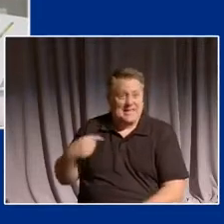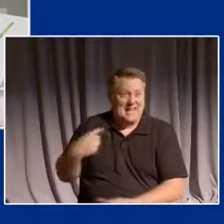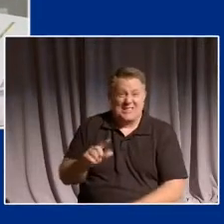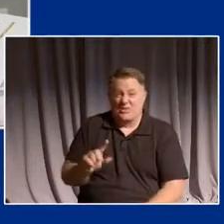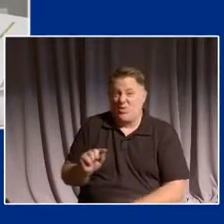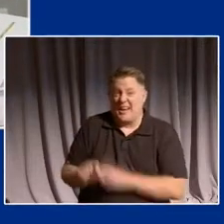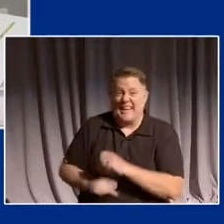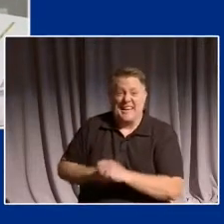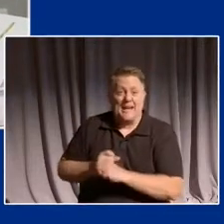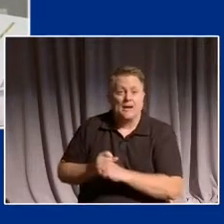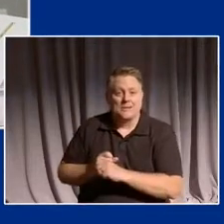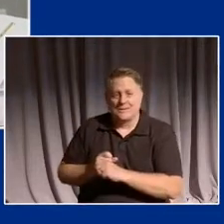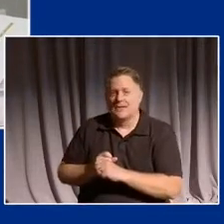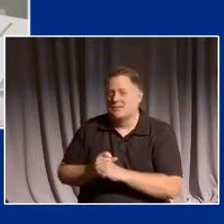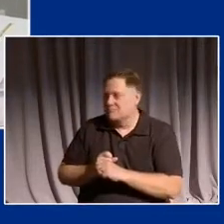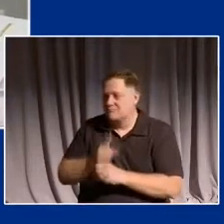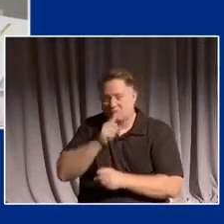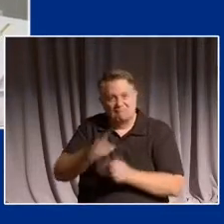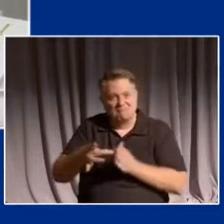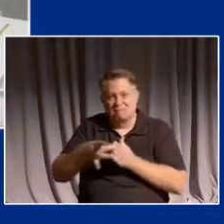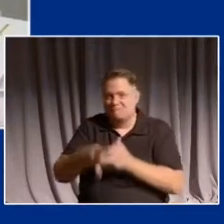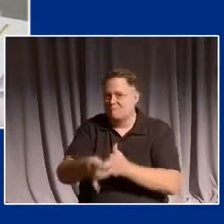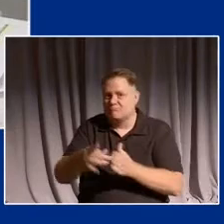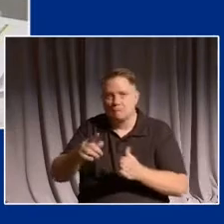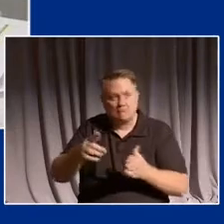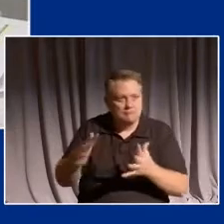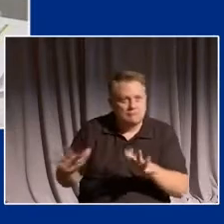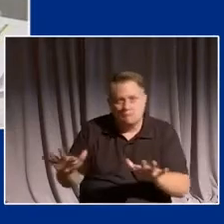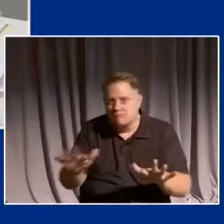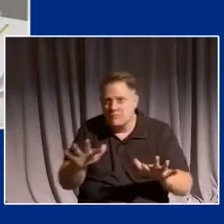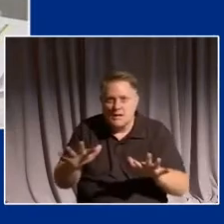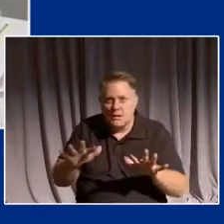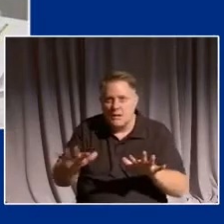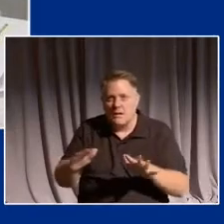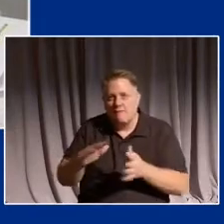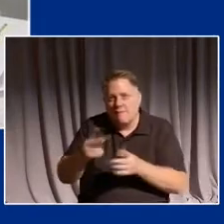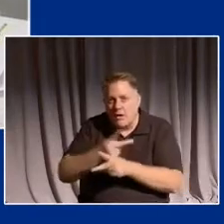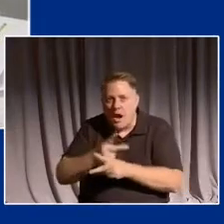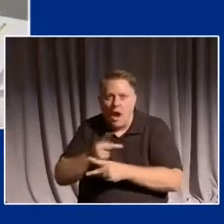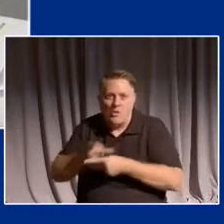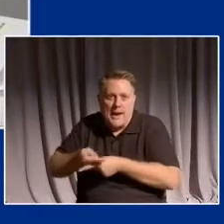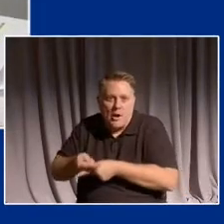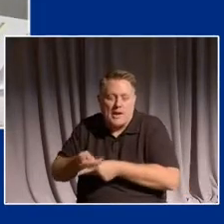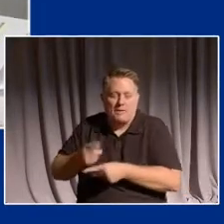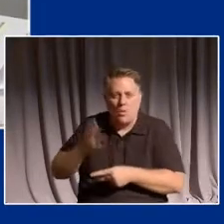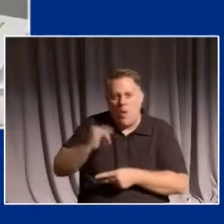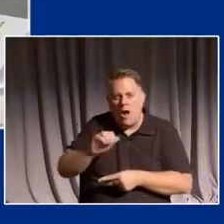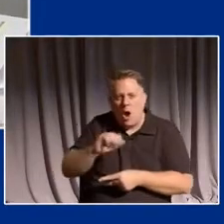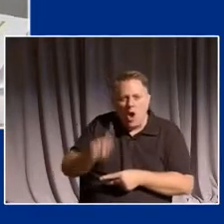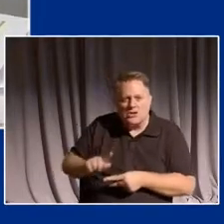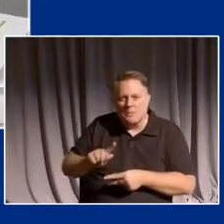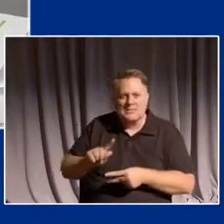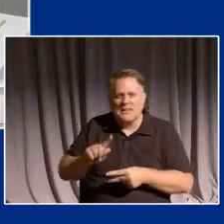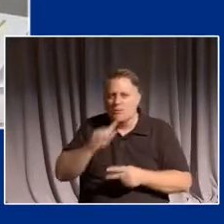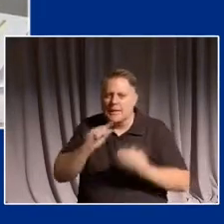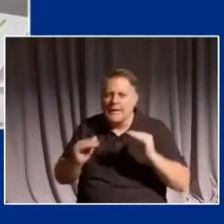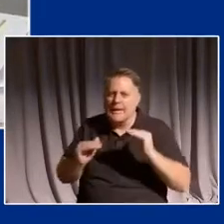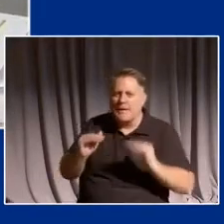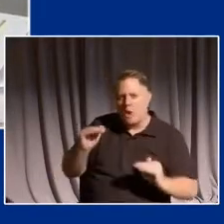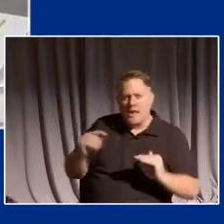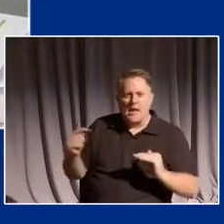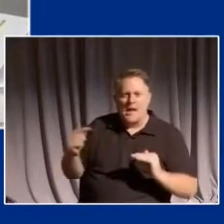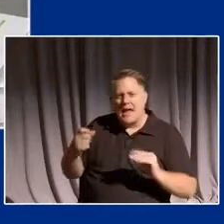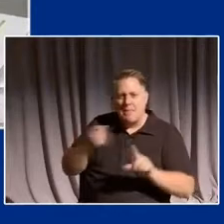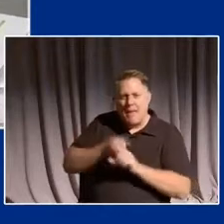20 years, I've been out on the front lines trying to learn about caregiving, trying to learn about why Alzheimer's disproportionately